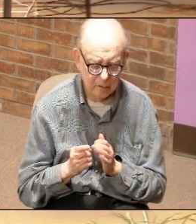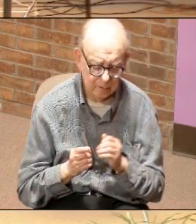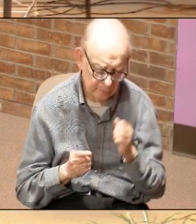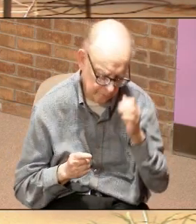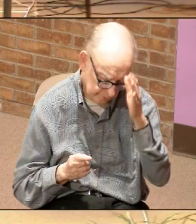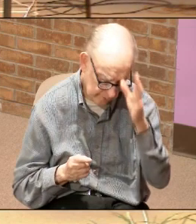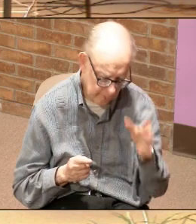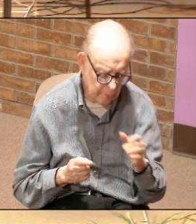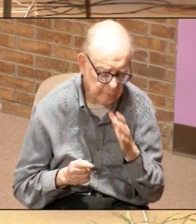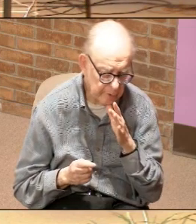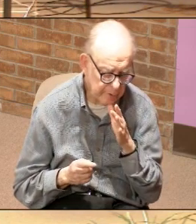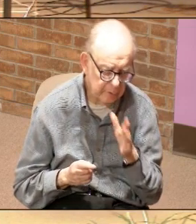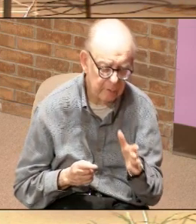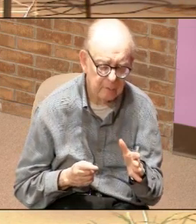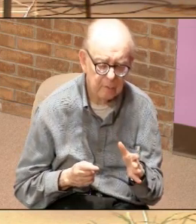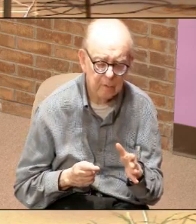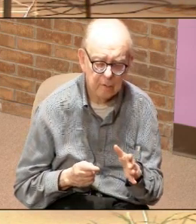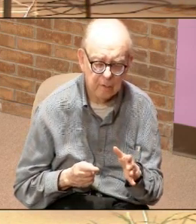father or mother.